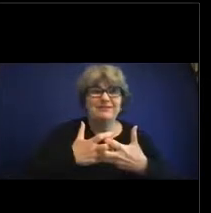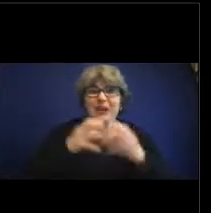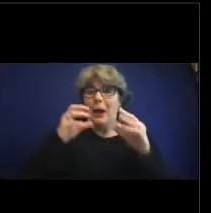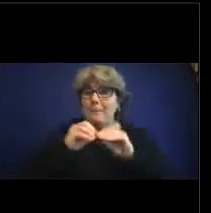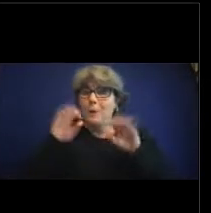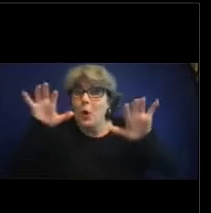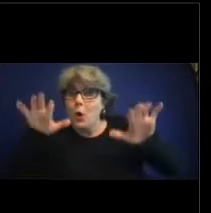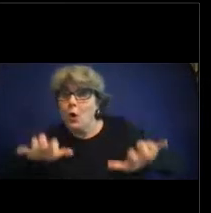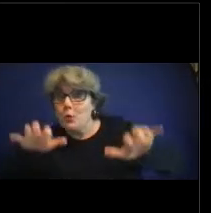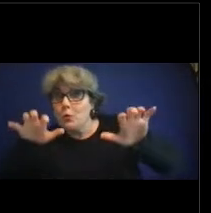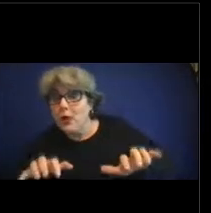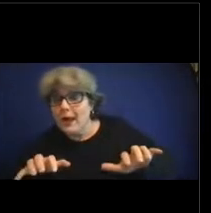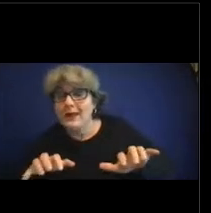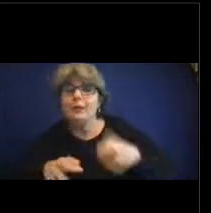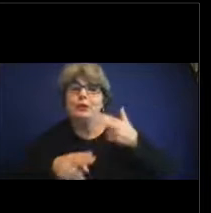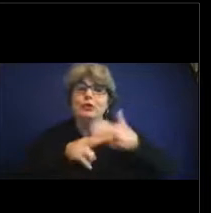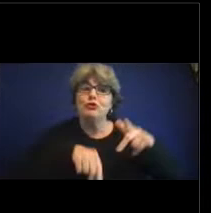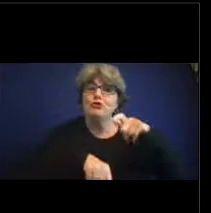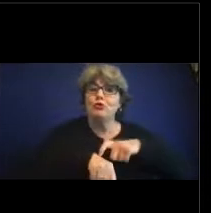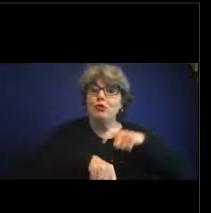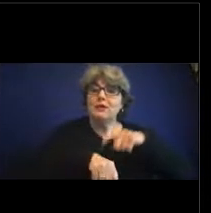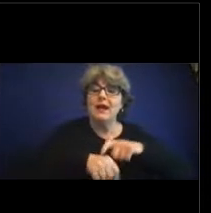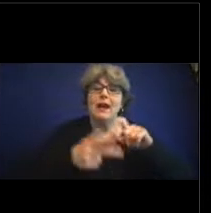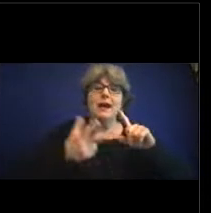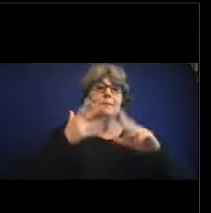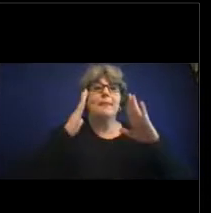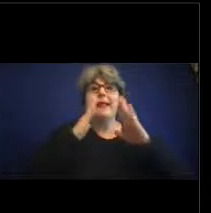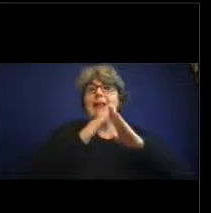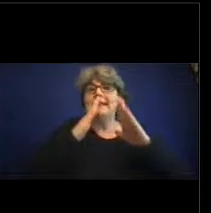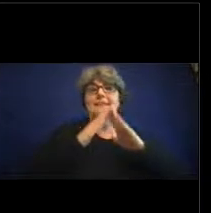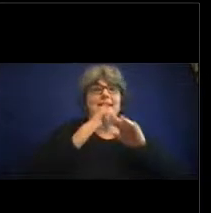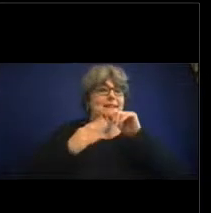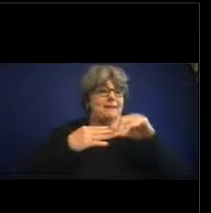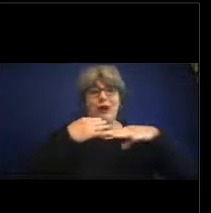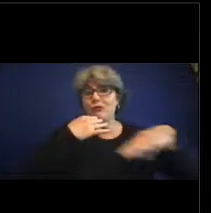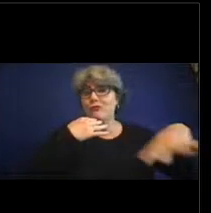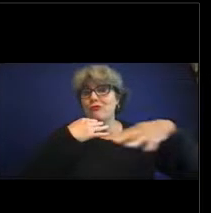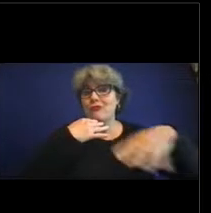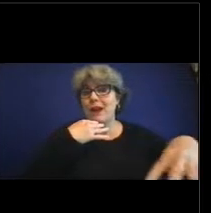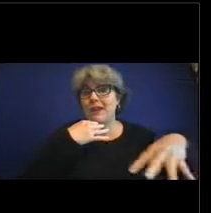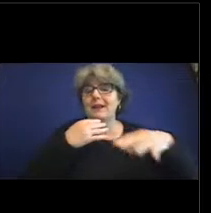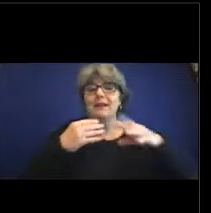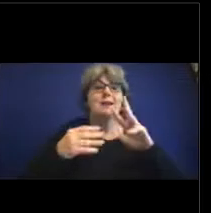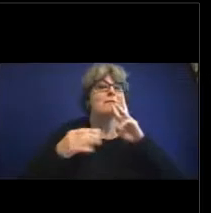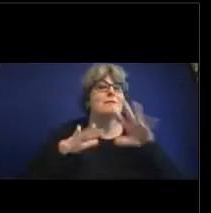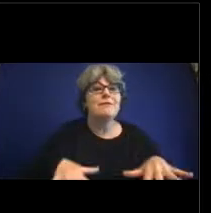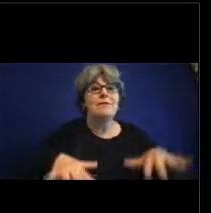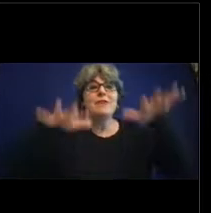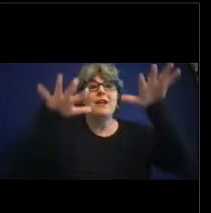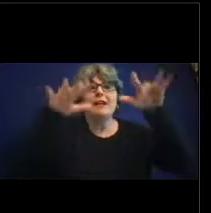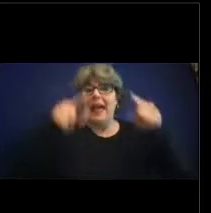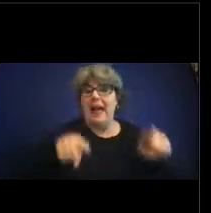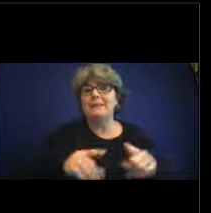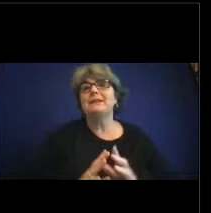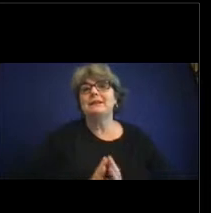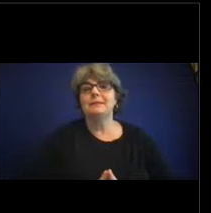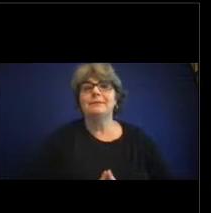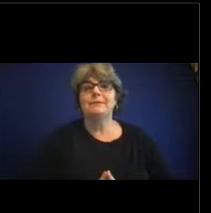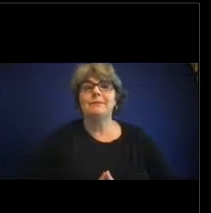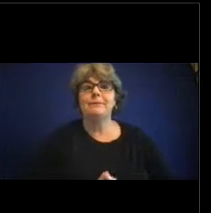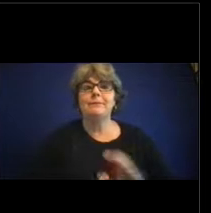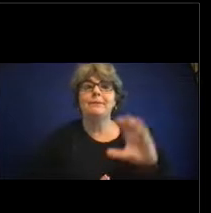in shorter amounts of time on top of these cities that don't drain very well. So that can lead to a lot of flooding that happens in cities. I know, Christina, if you